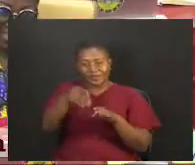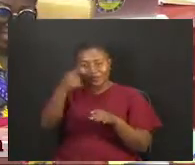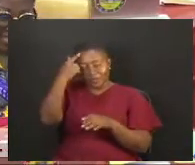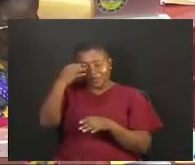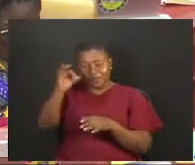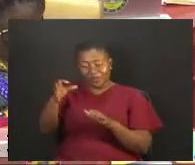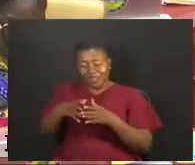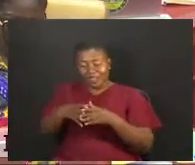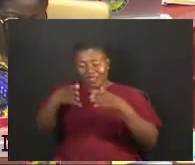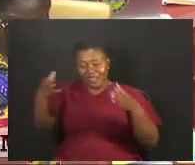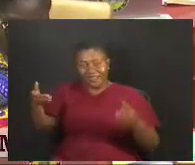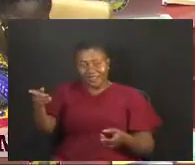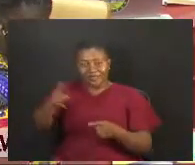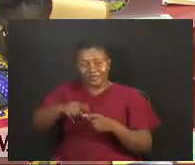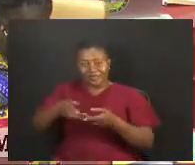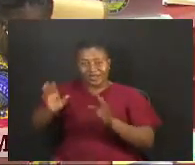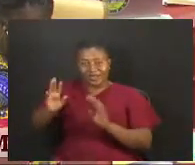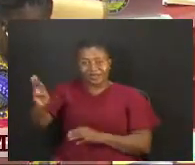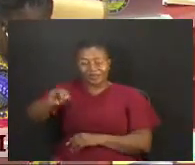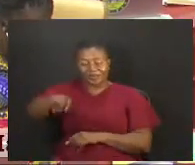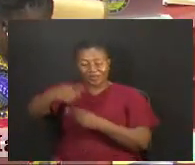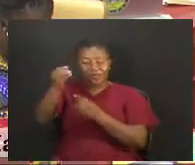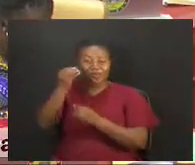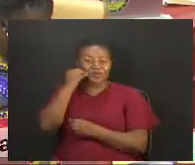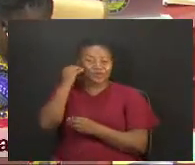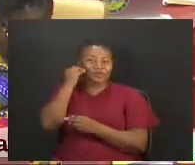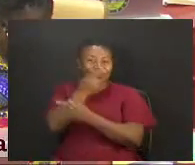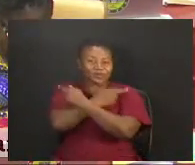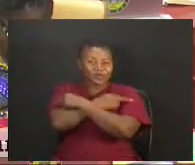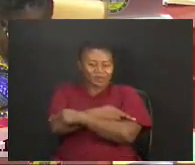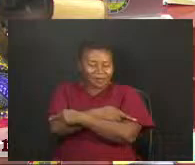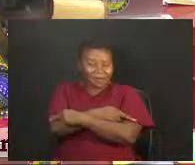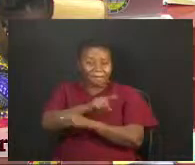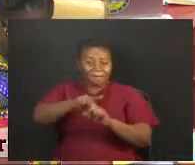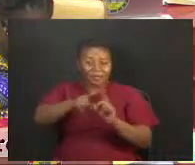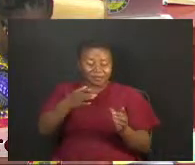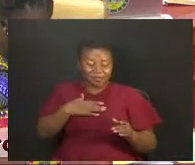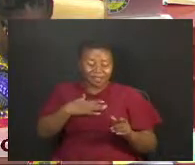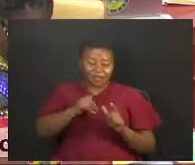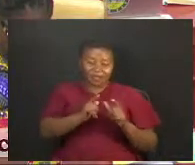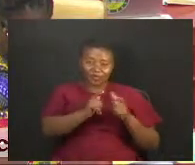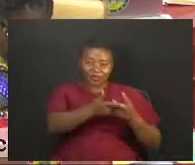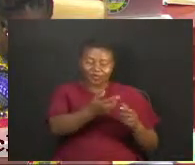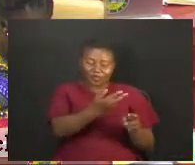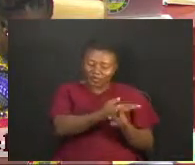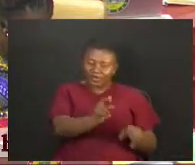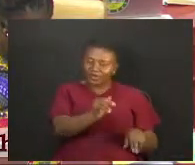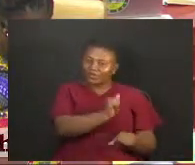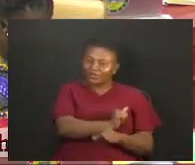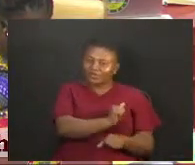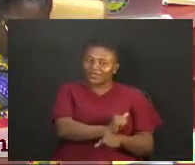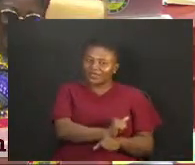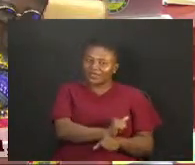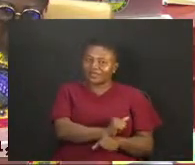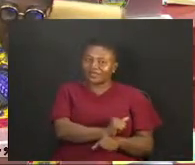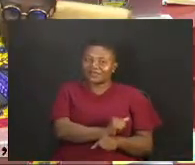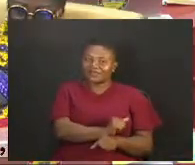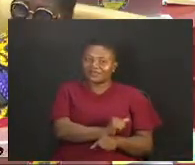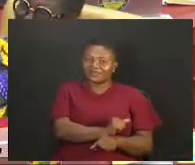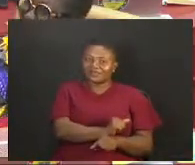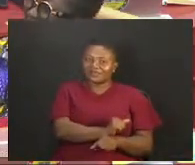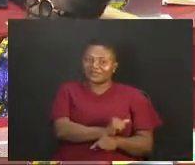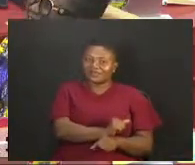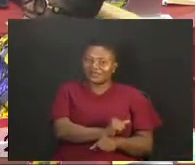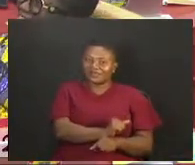to enable them go home and rest. But we are ready to work. So they are right. Then he